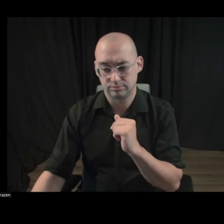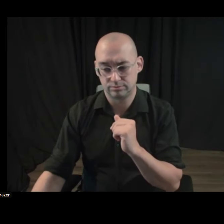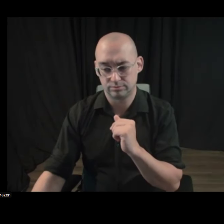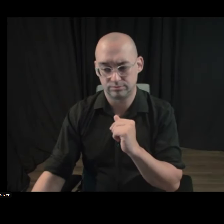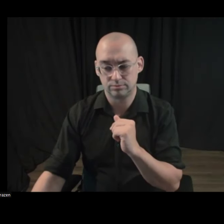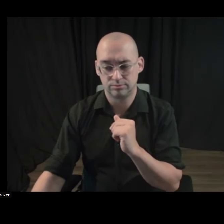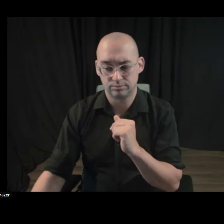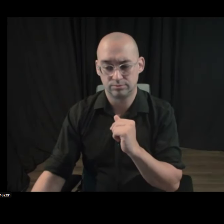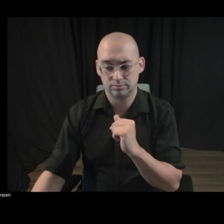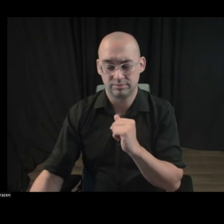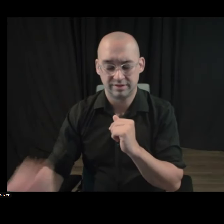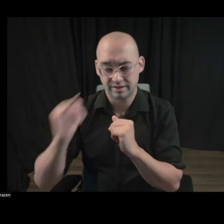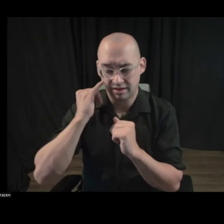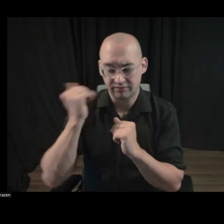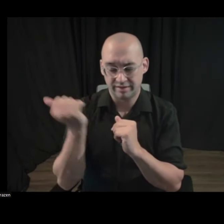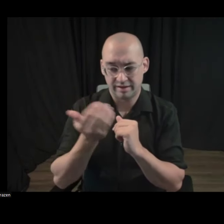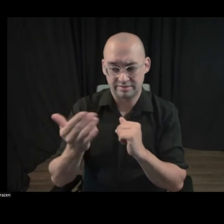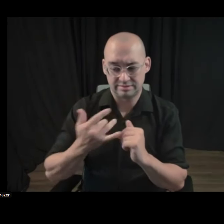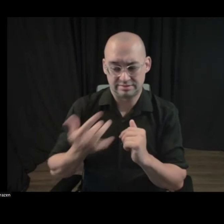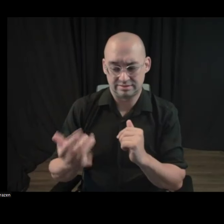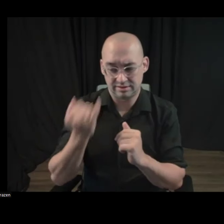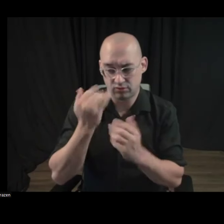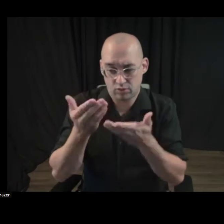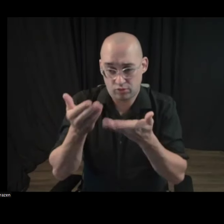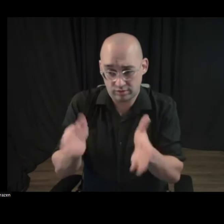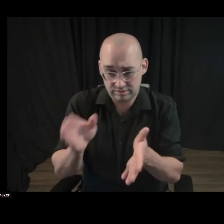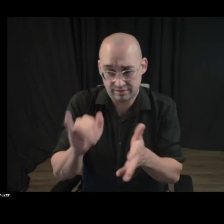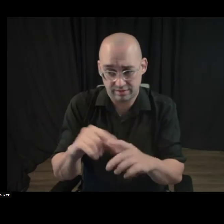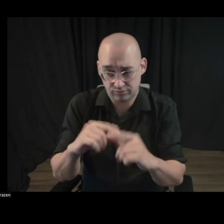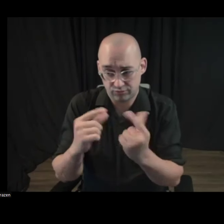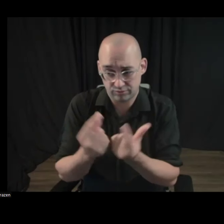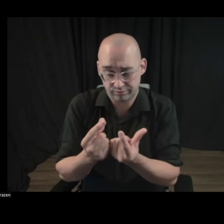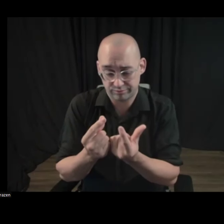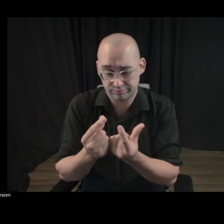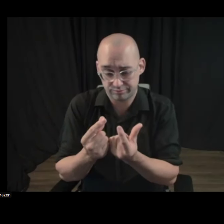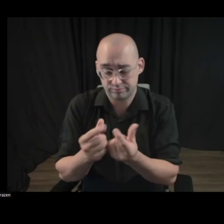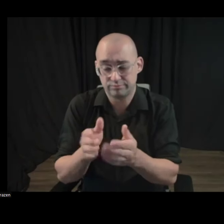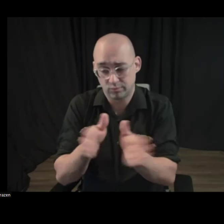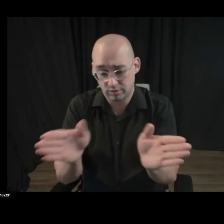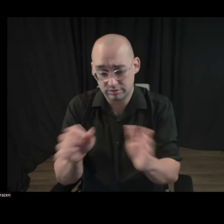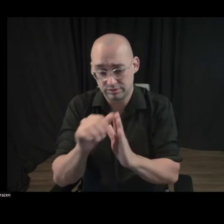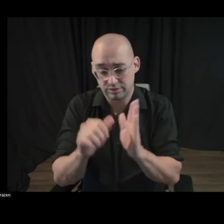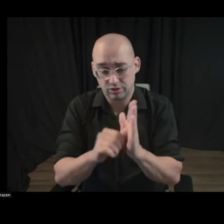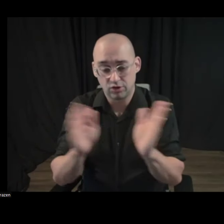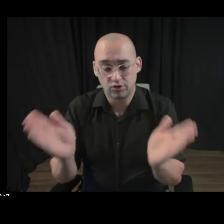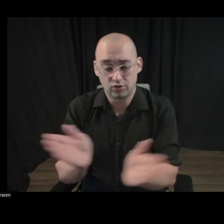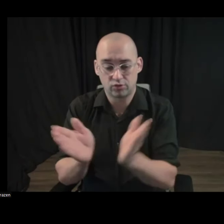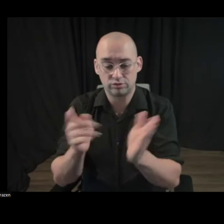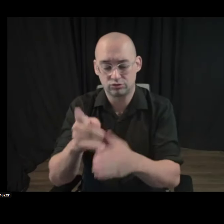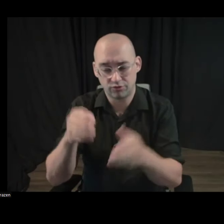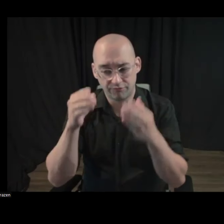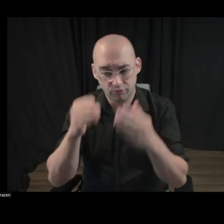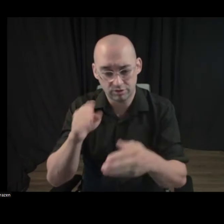lost with that group, which has a broad agenda, encourage you to focus on that topic at a